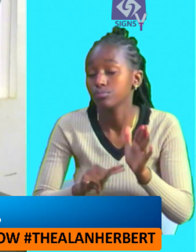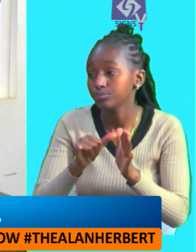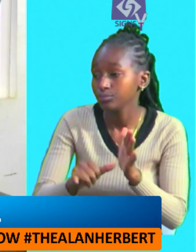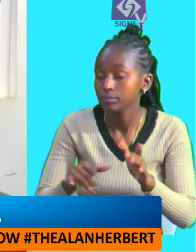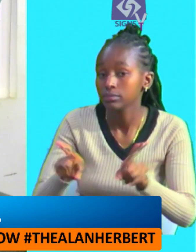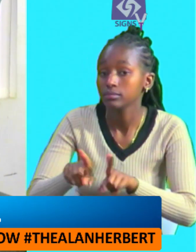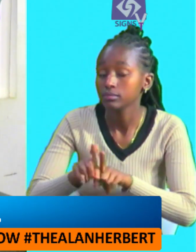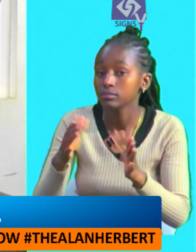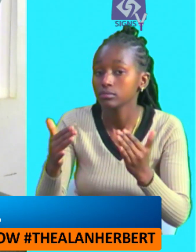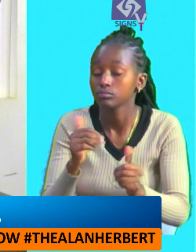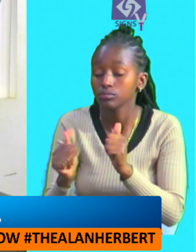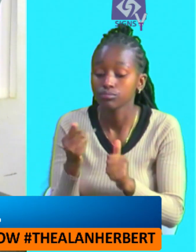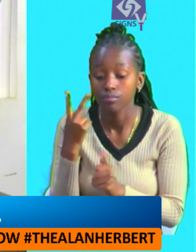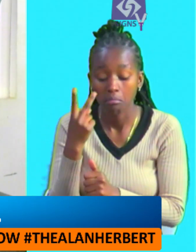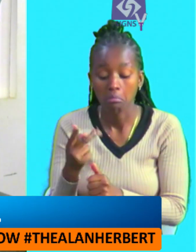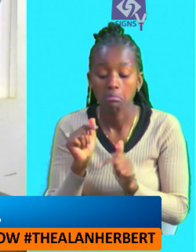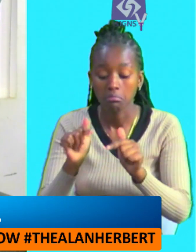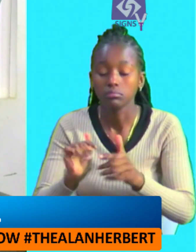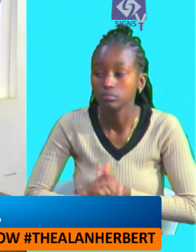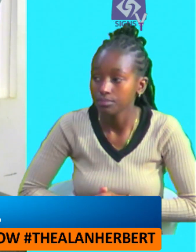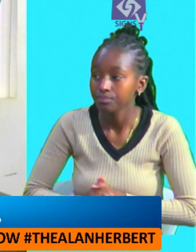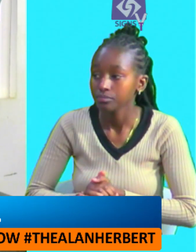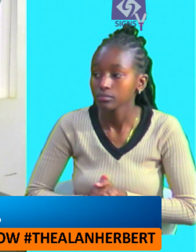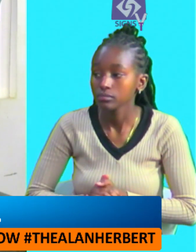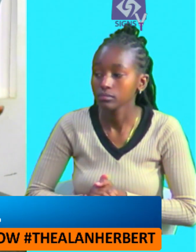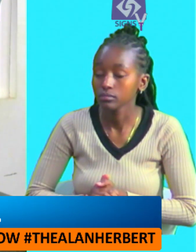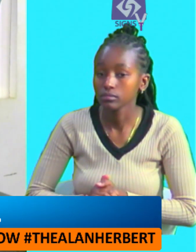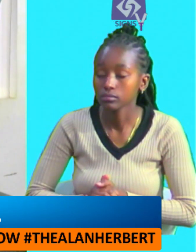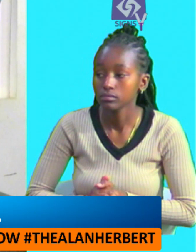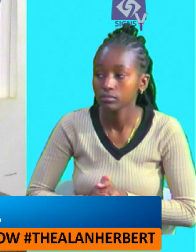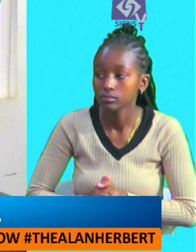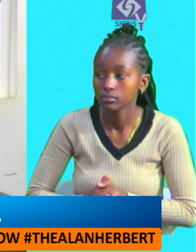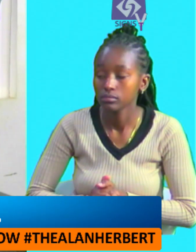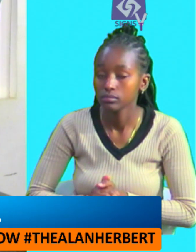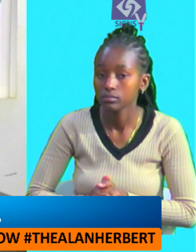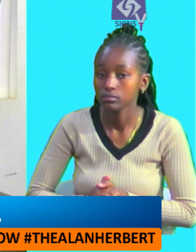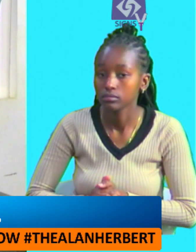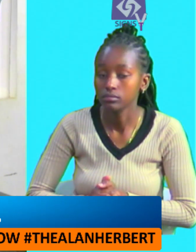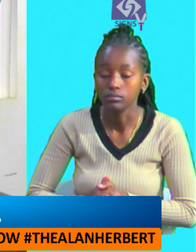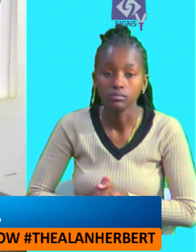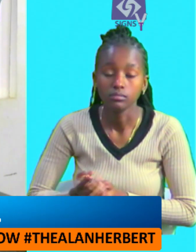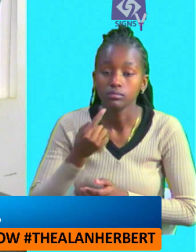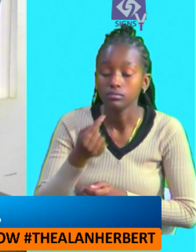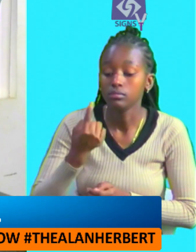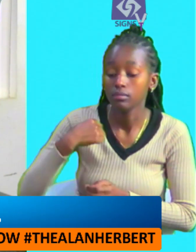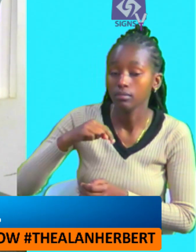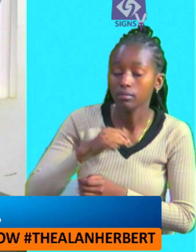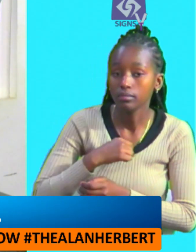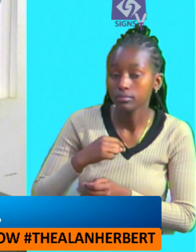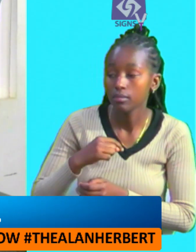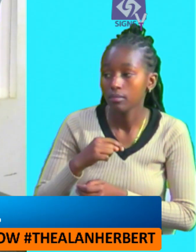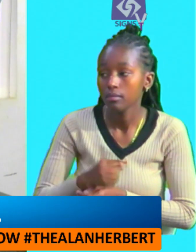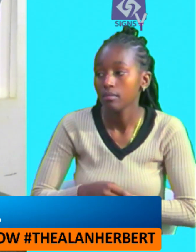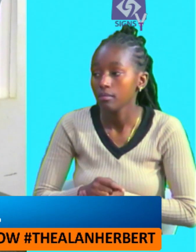hear on podcast platforms. So particularly probably why you saw a text on